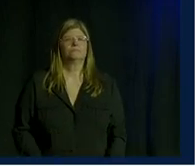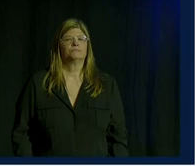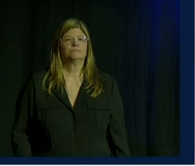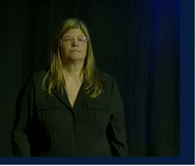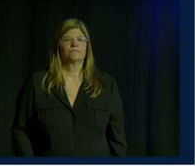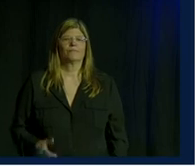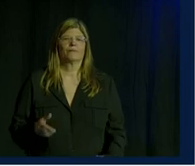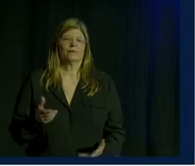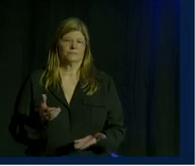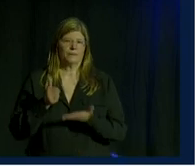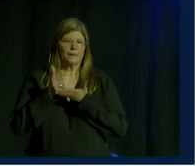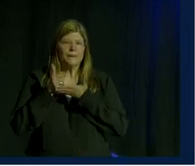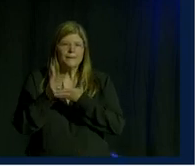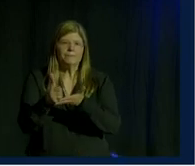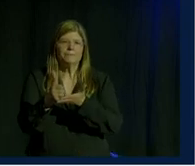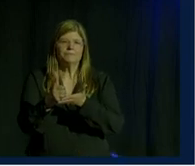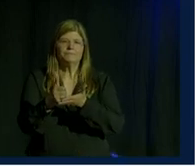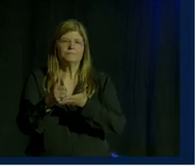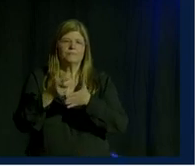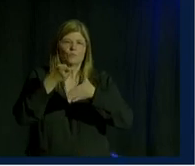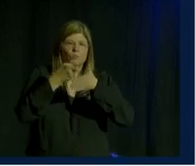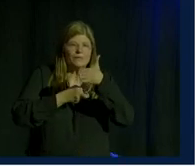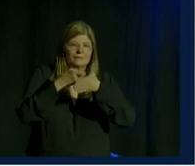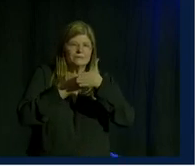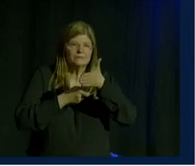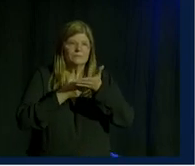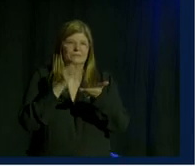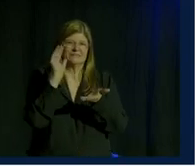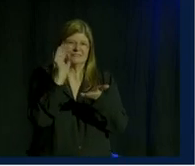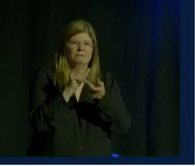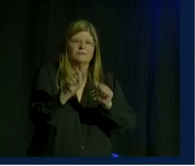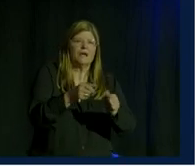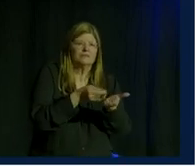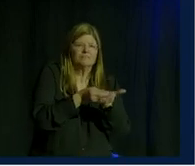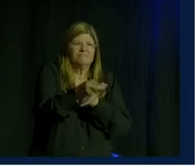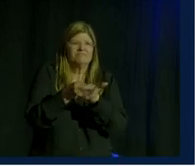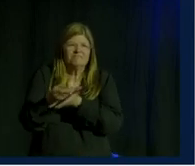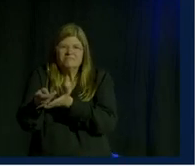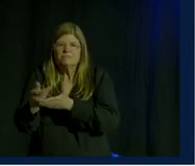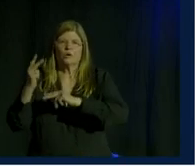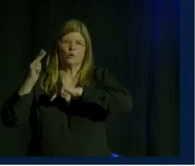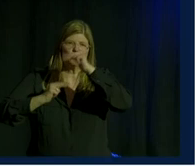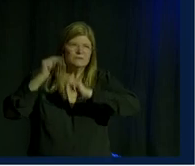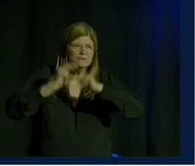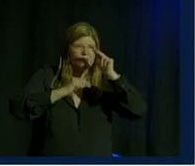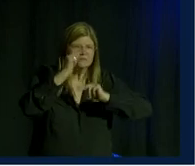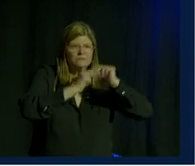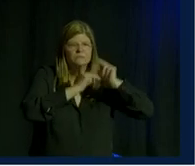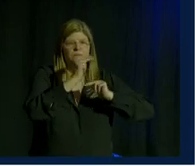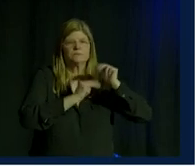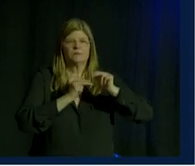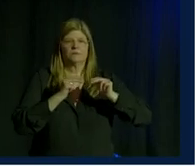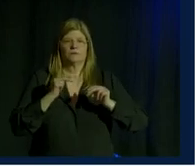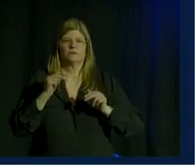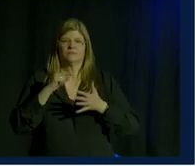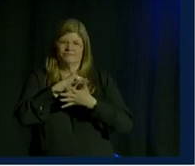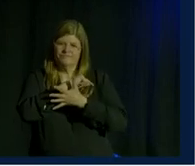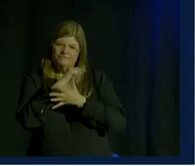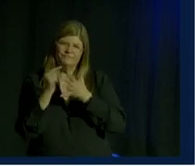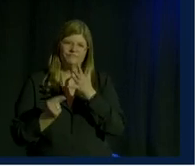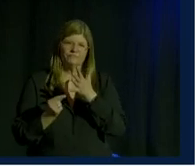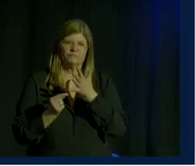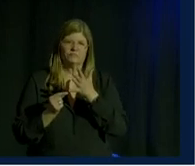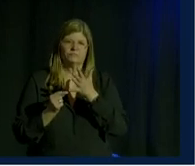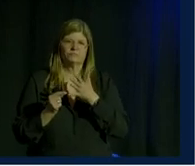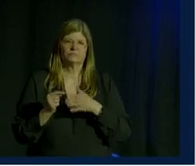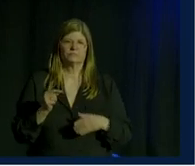expenditures, acquisition, renovation, and construction. Almost every university in the city has used the program, private and charter